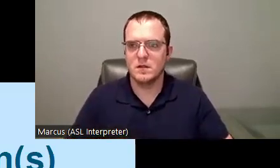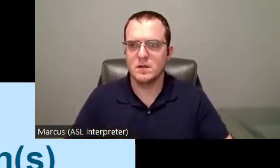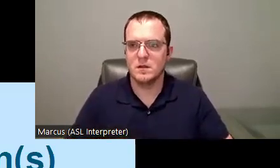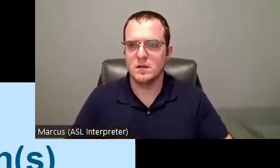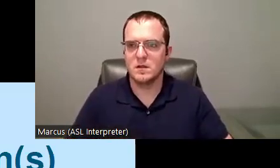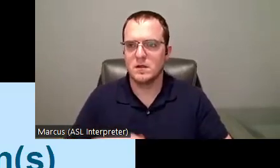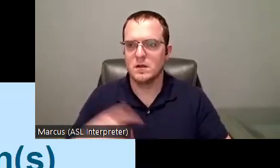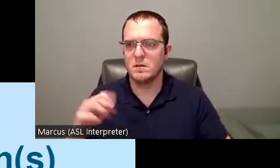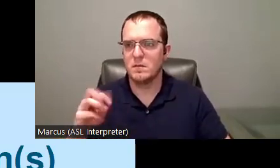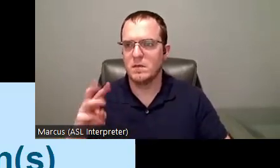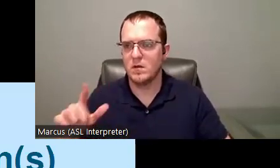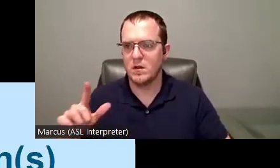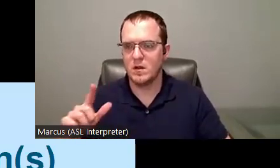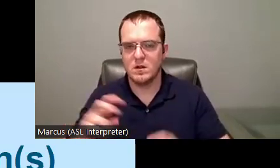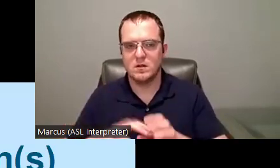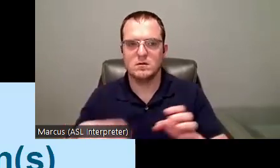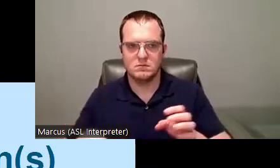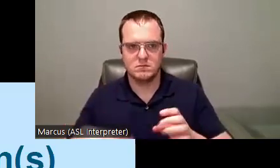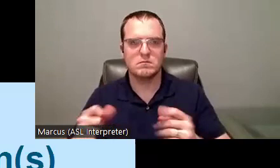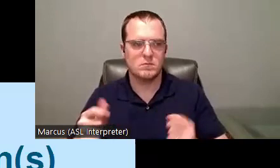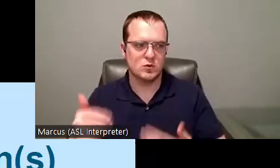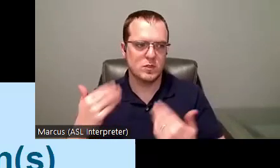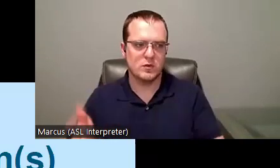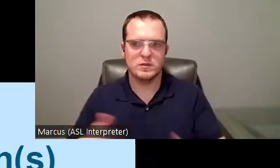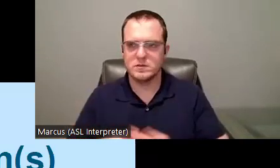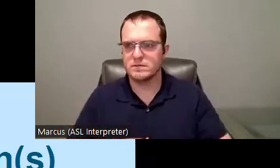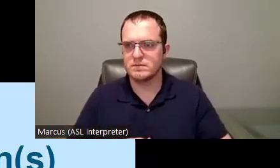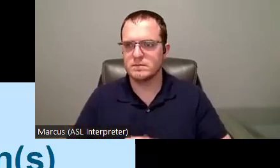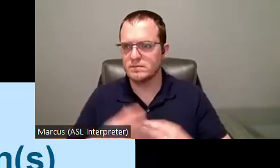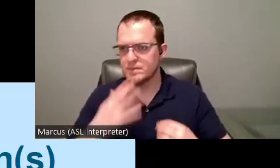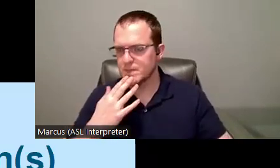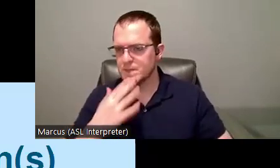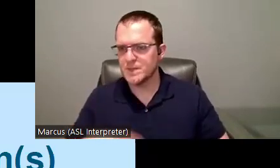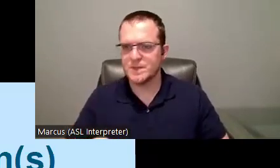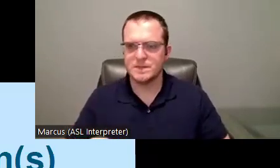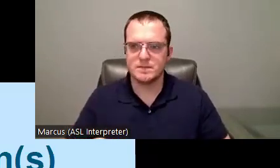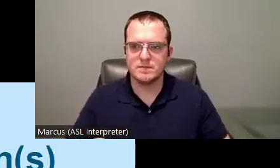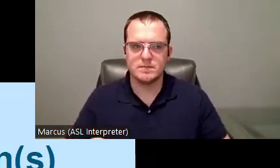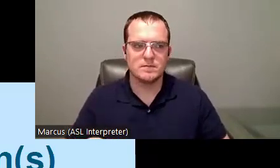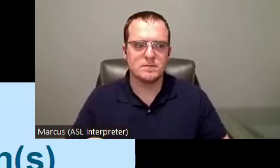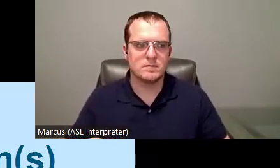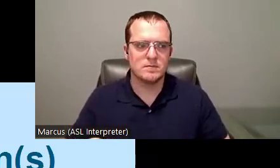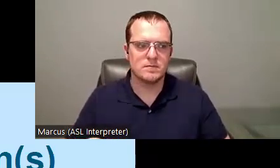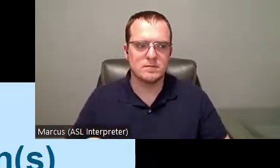Powell. The motion carries. Thank you. Thank you.